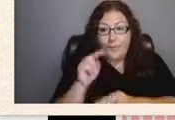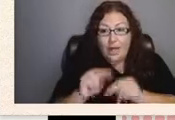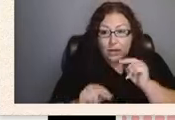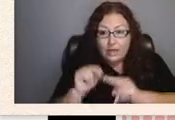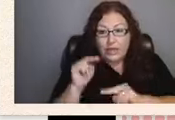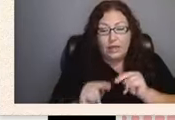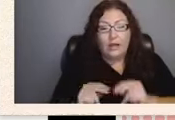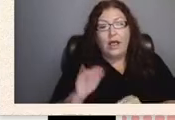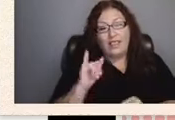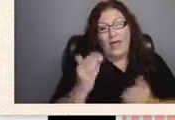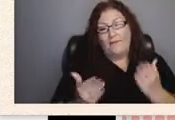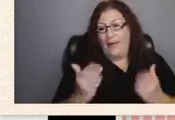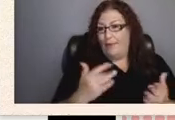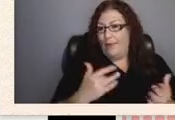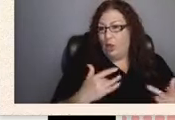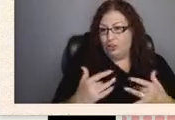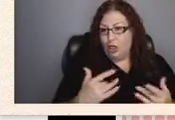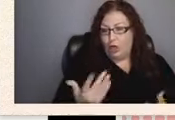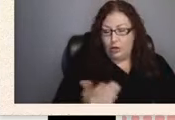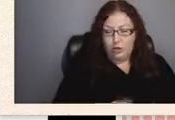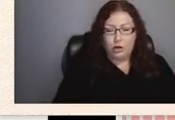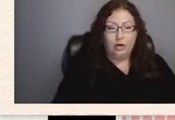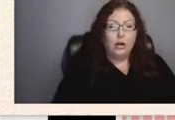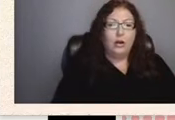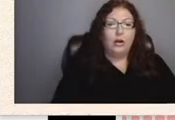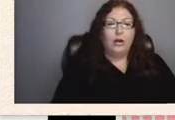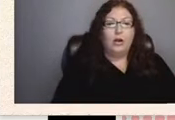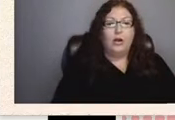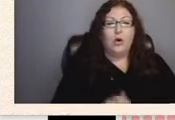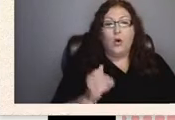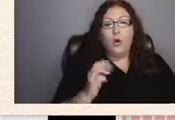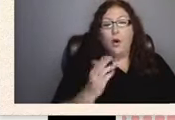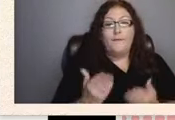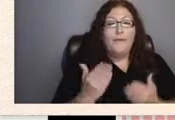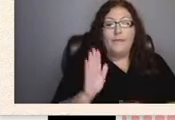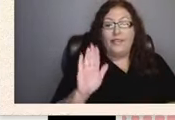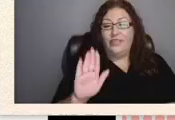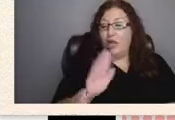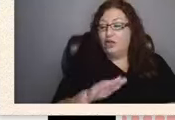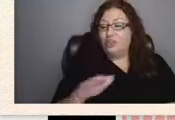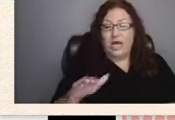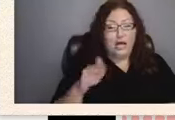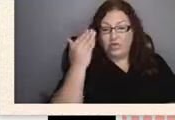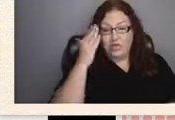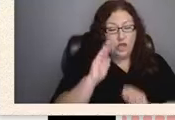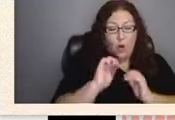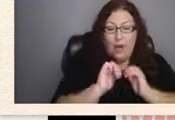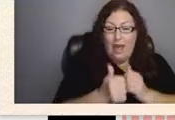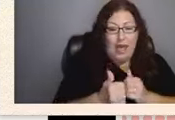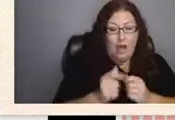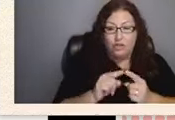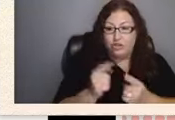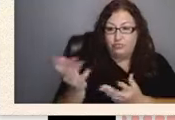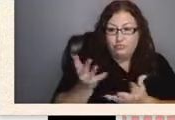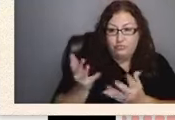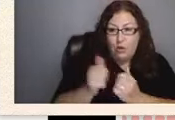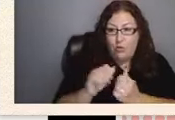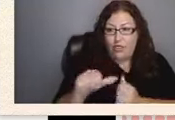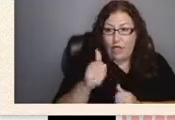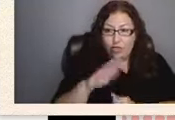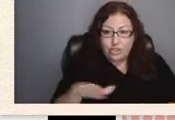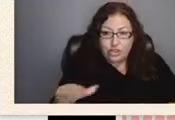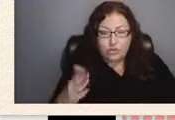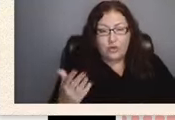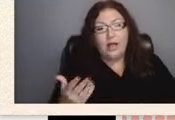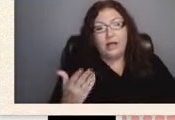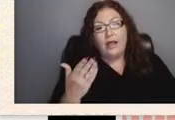be a concern. And it may be that their child doesn't know how to interact with other children. So that may